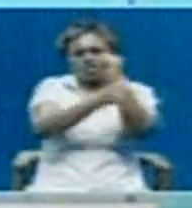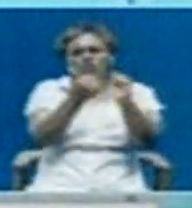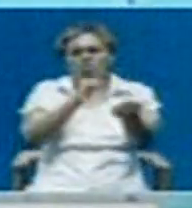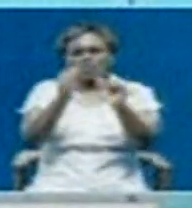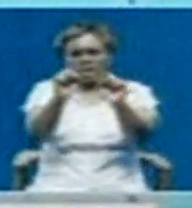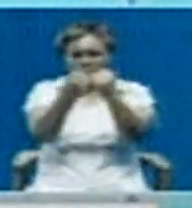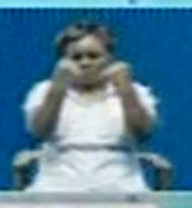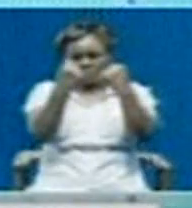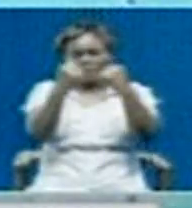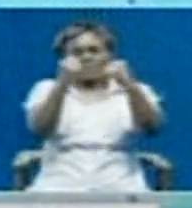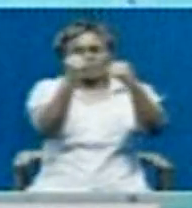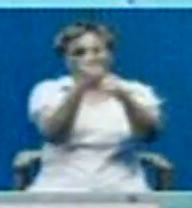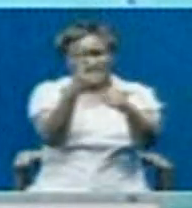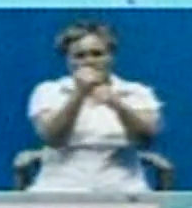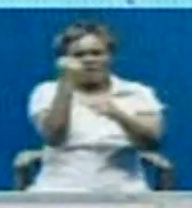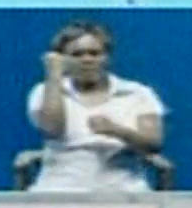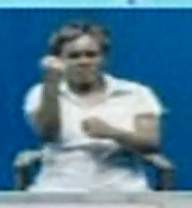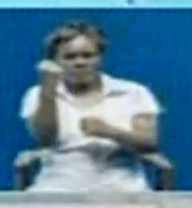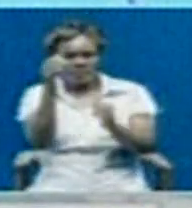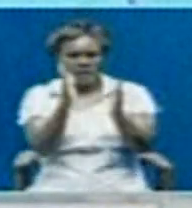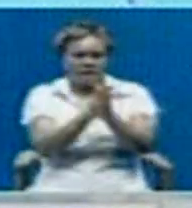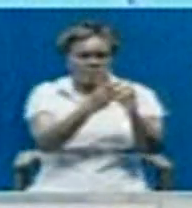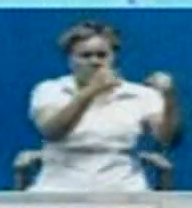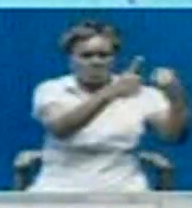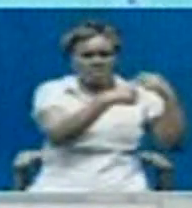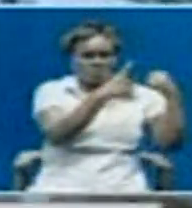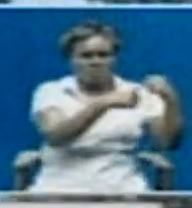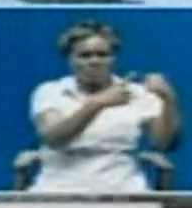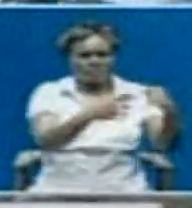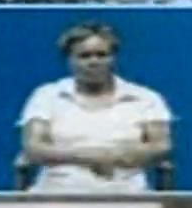be held on December the 5th and the 6th.